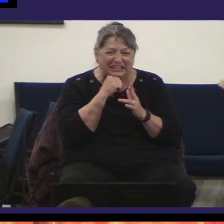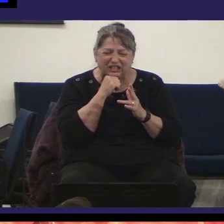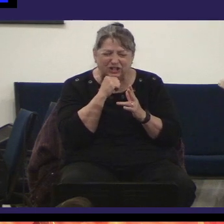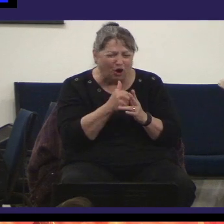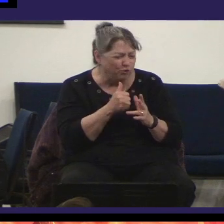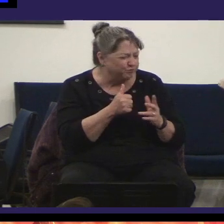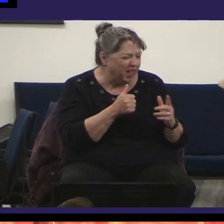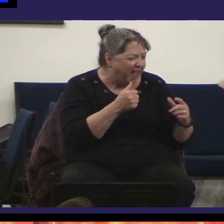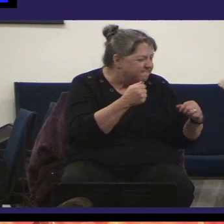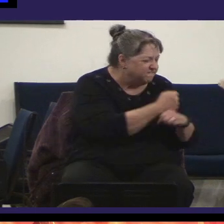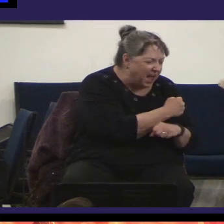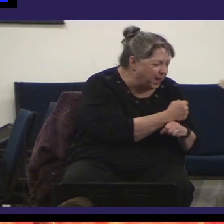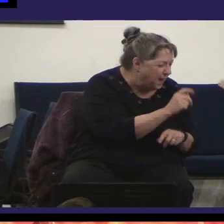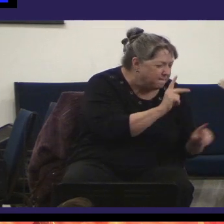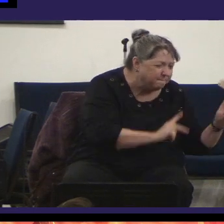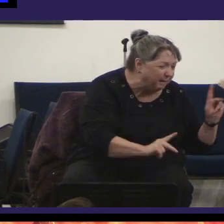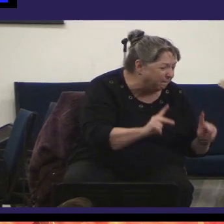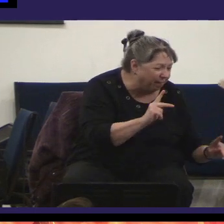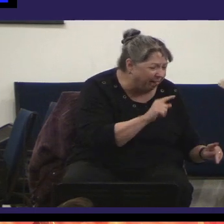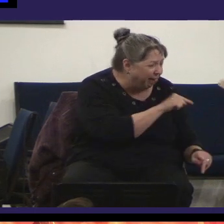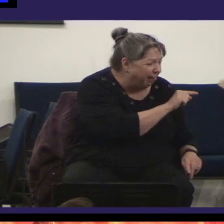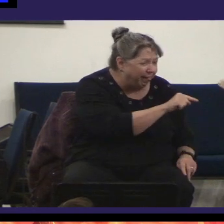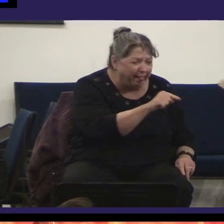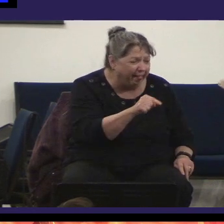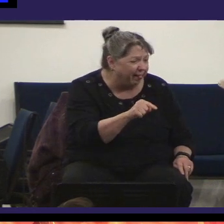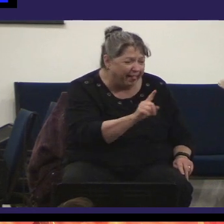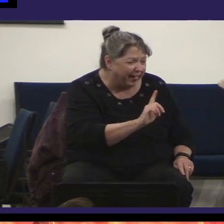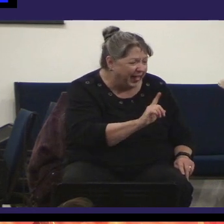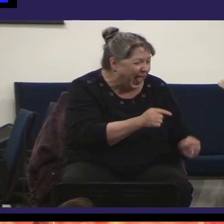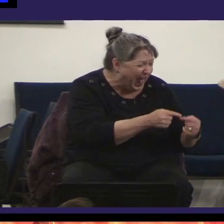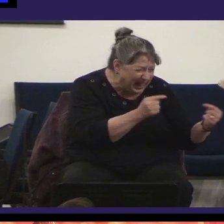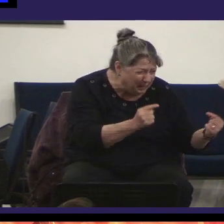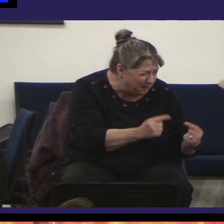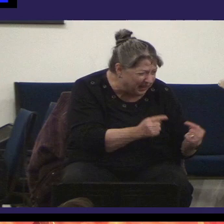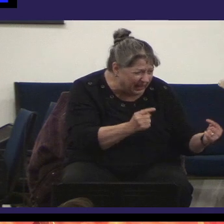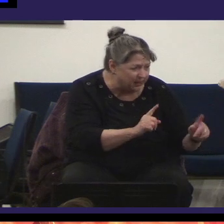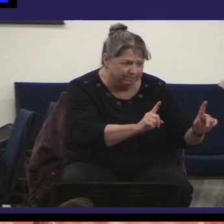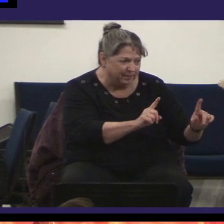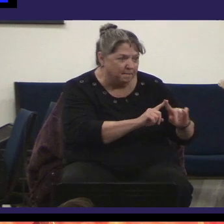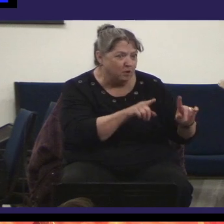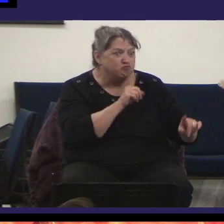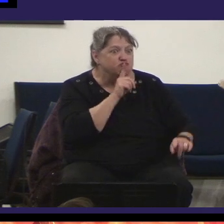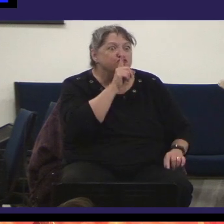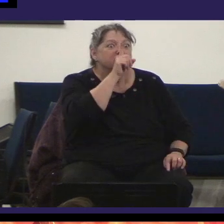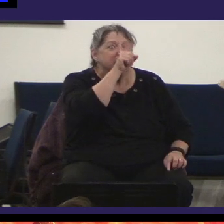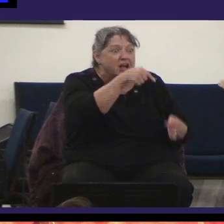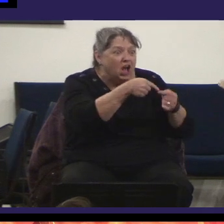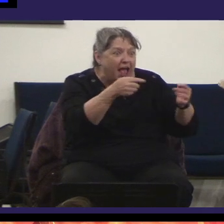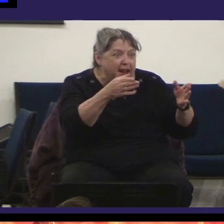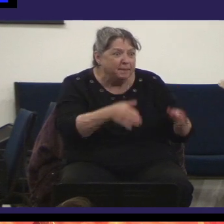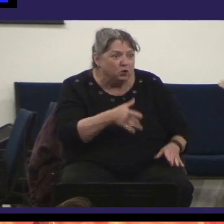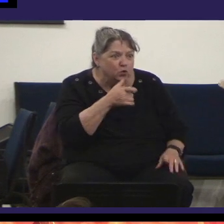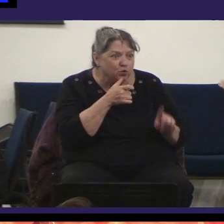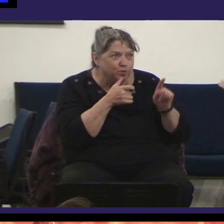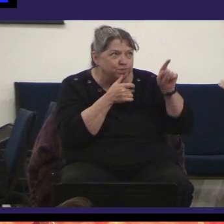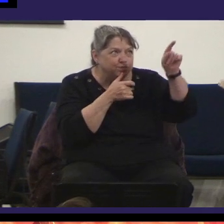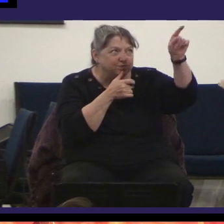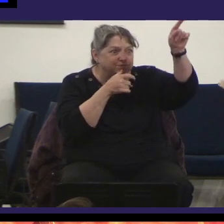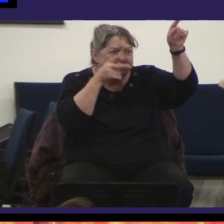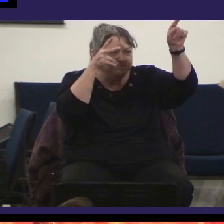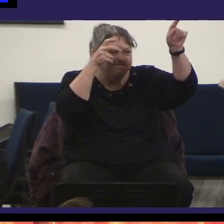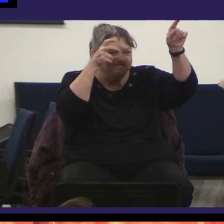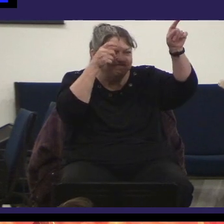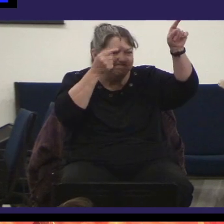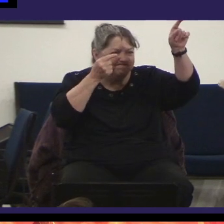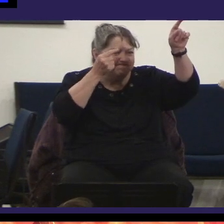blood. We're not against people. These are spiritual forces in heavenly places.